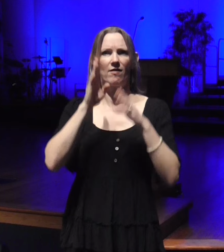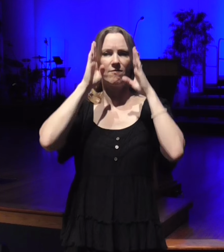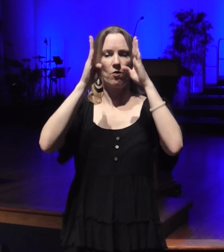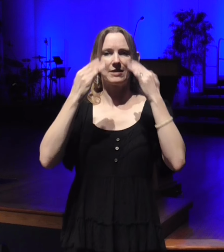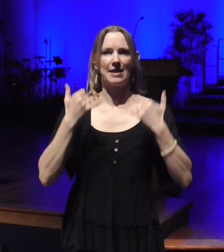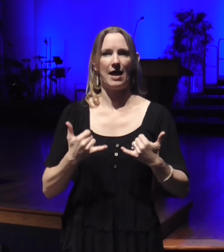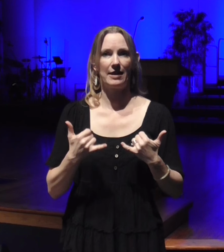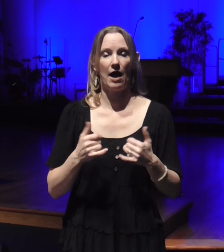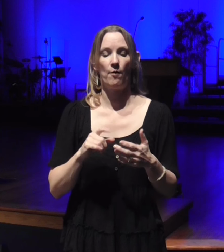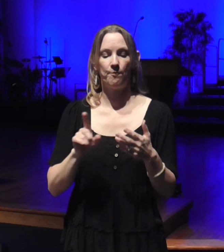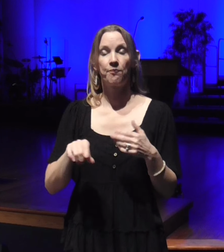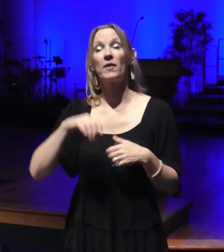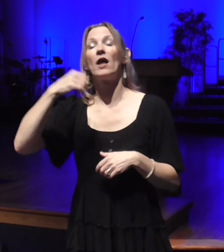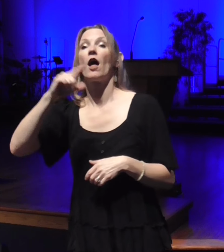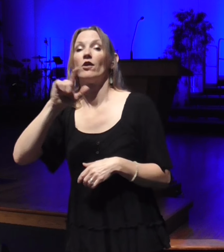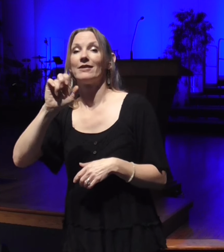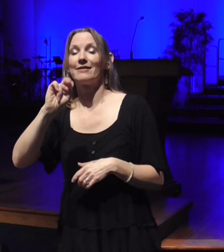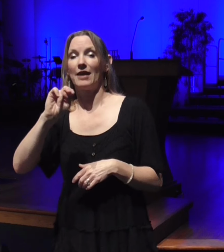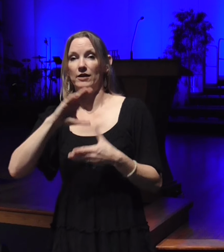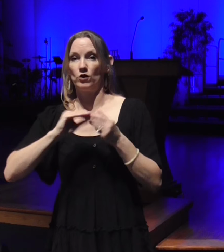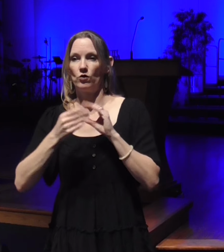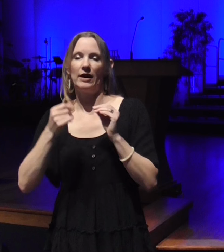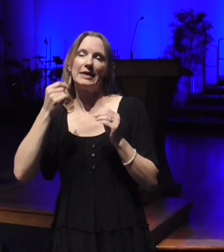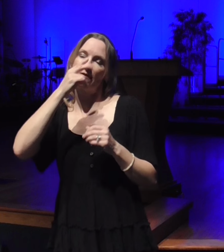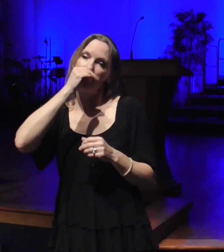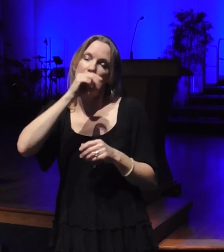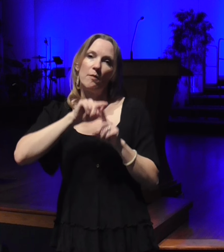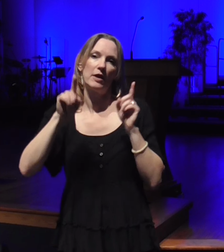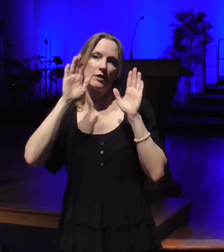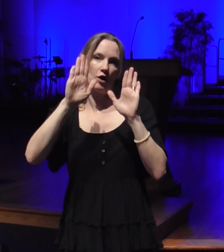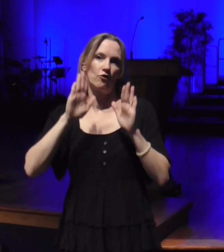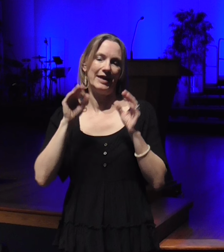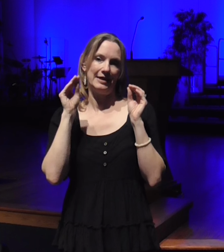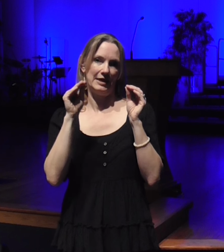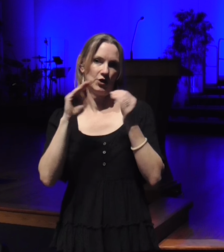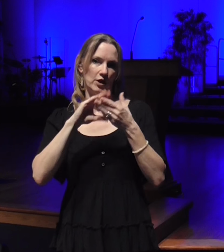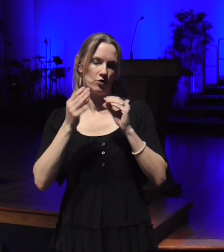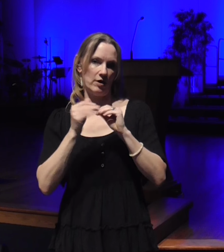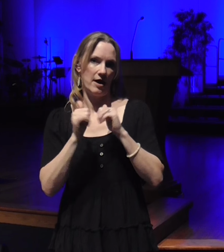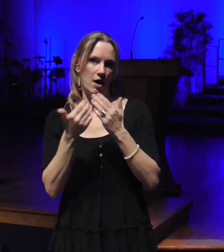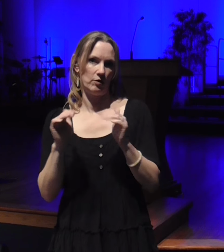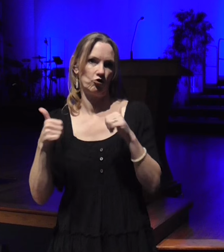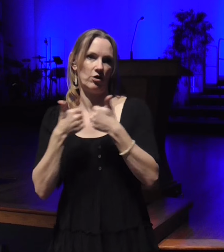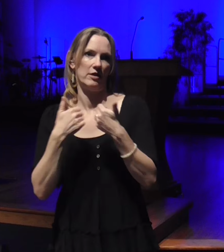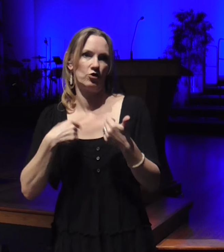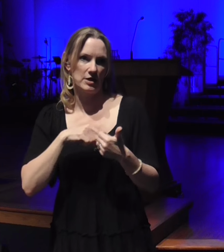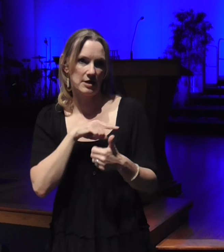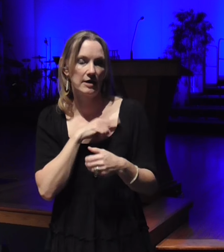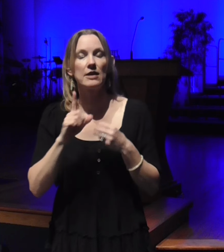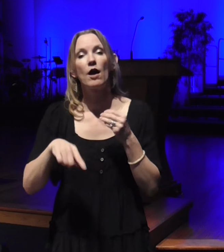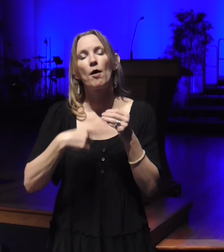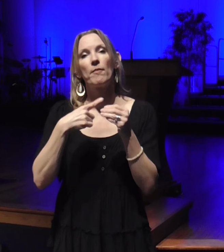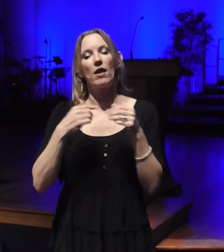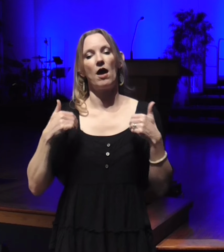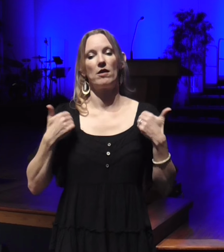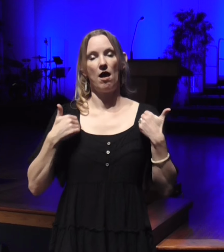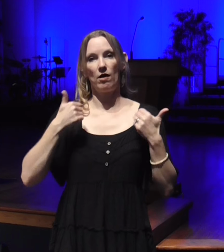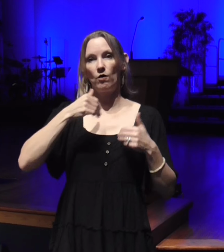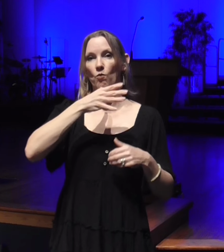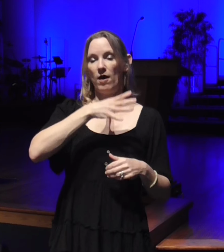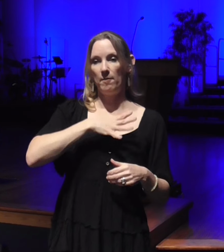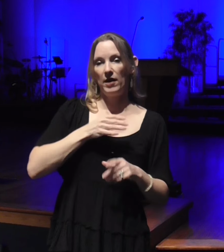There's another Zen story. It's a little funny, but I think it's a great teaching story in how it challenges us. It's about a younger